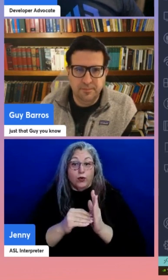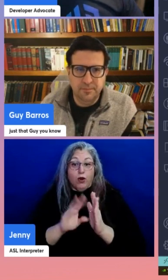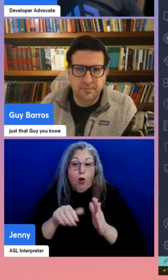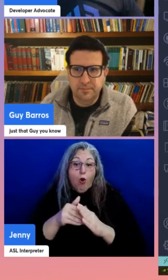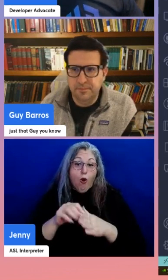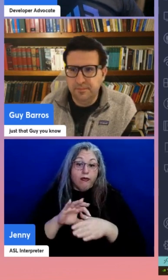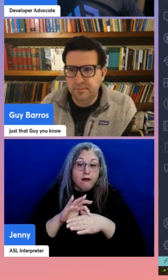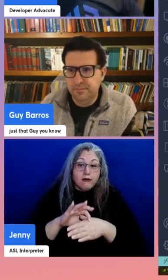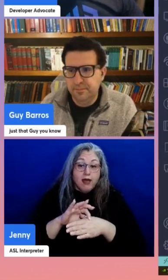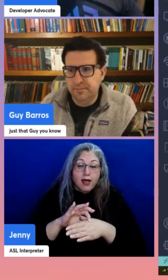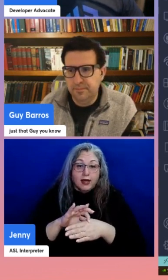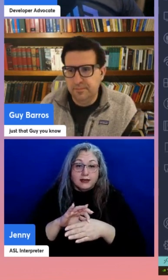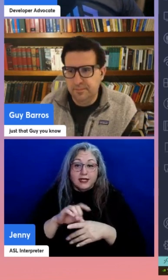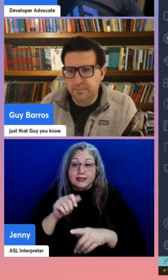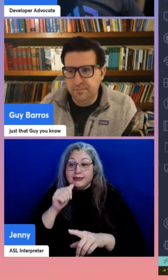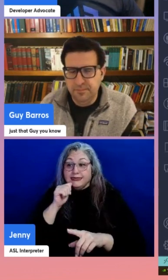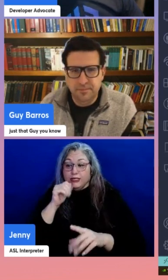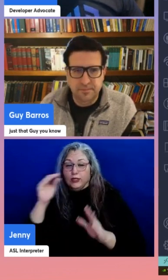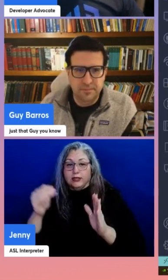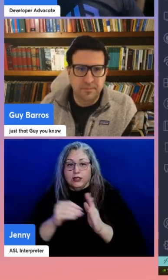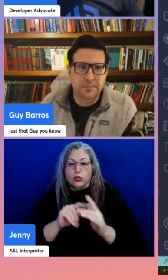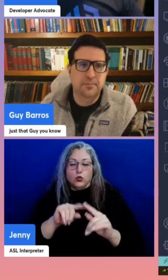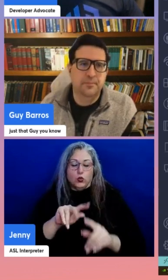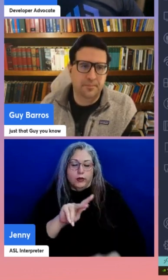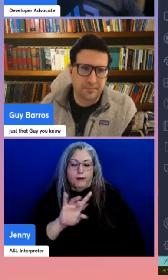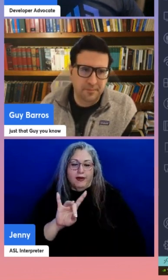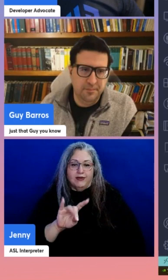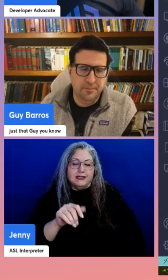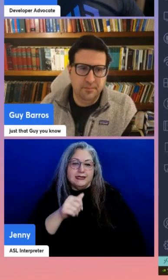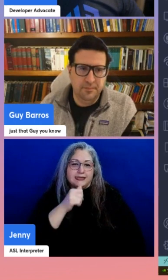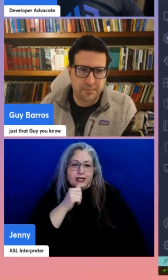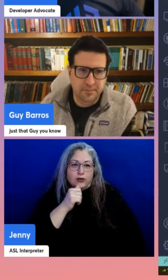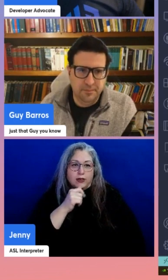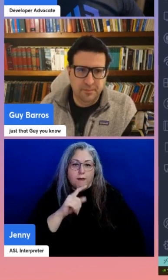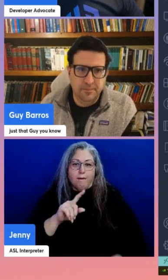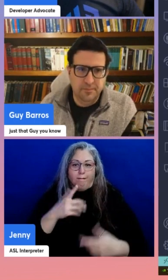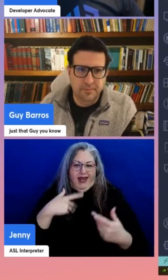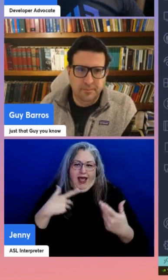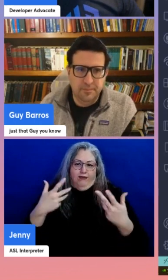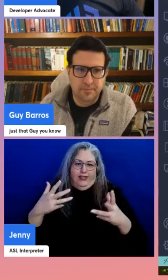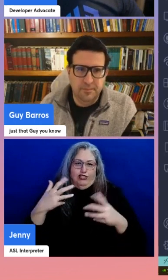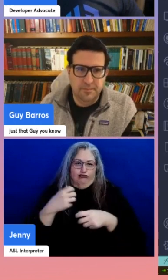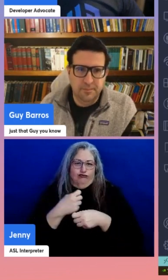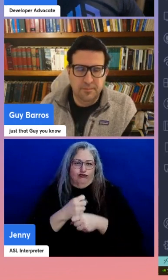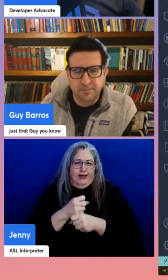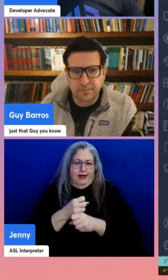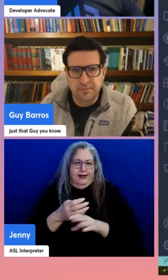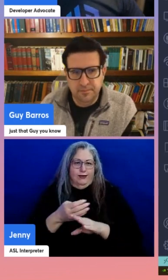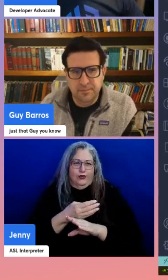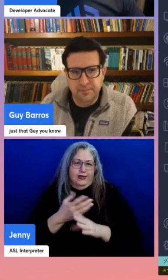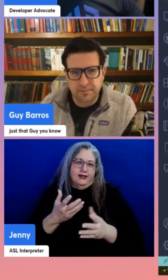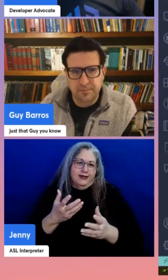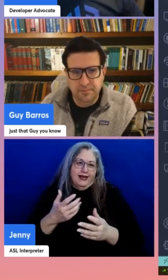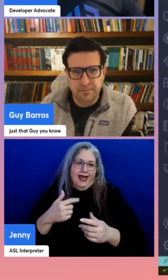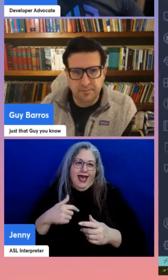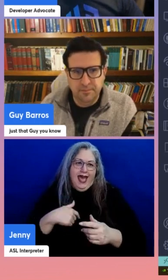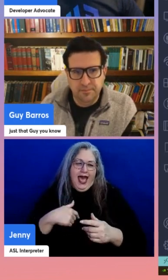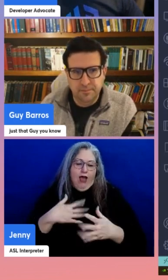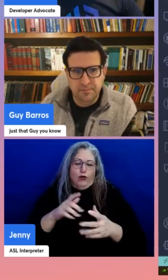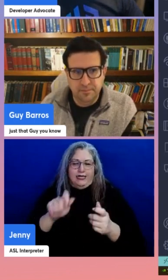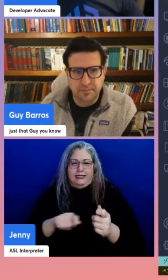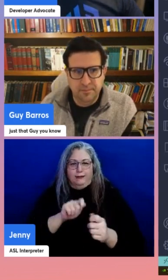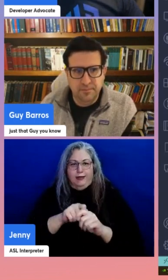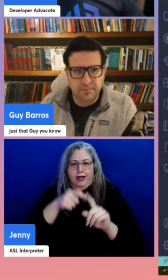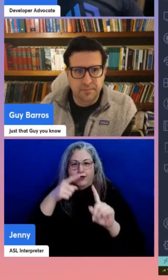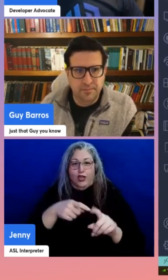Vault into this Kubernetes secret here. And because I've already created it, I'm kind of specifying create false,